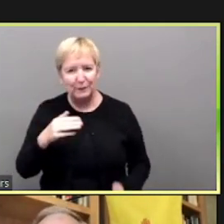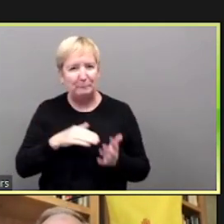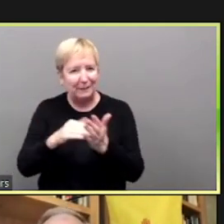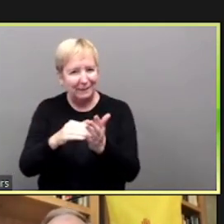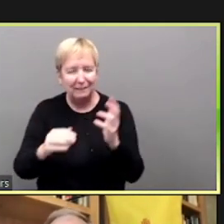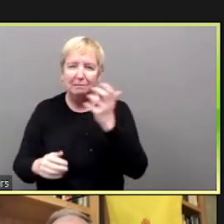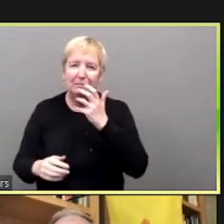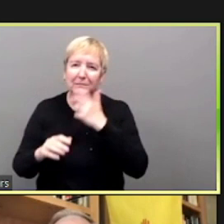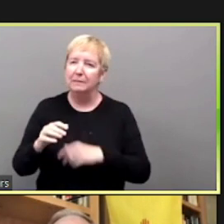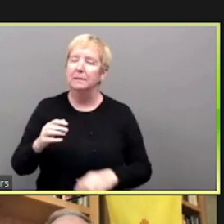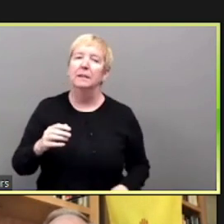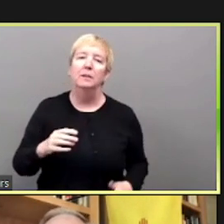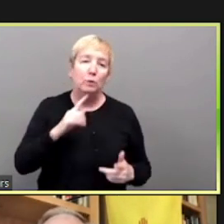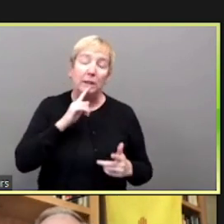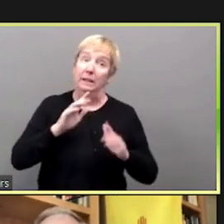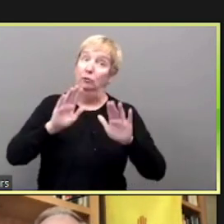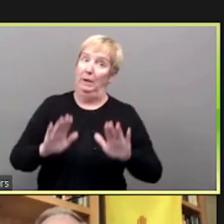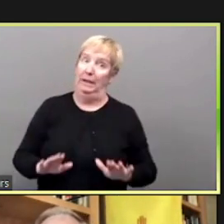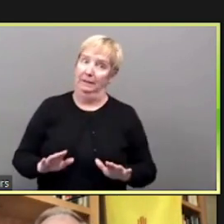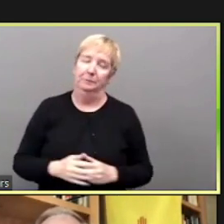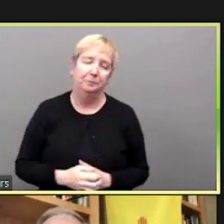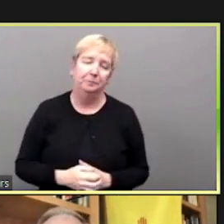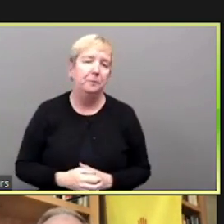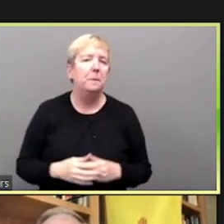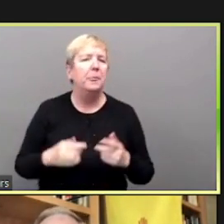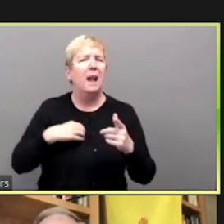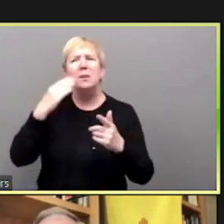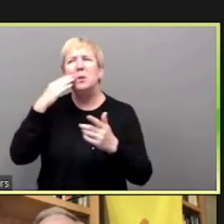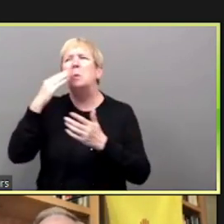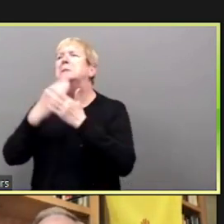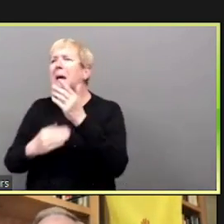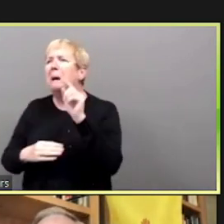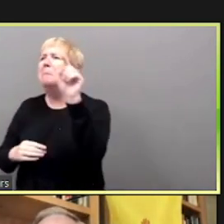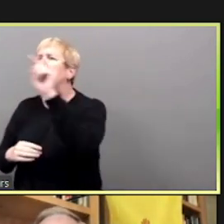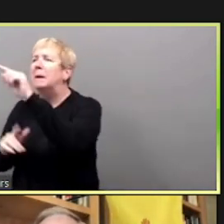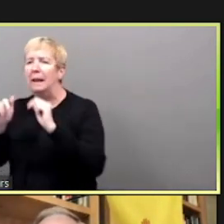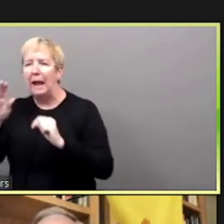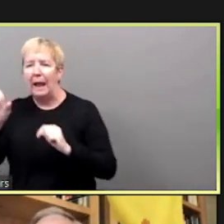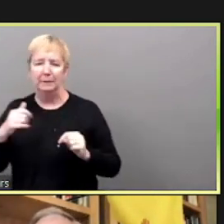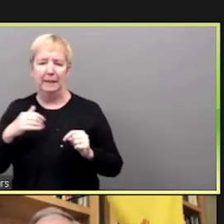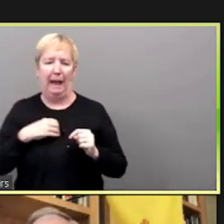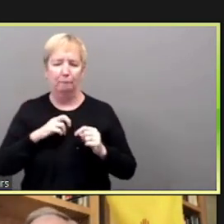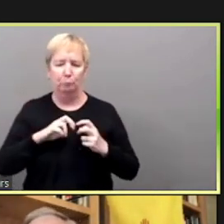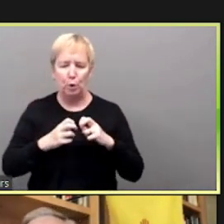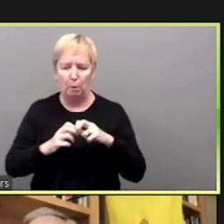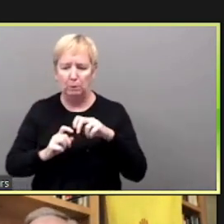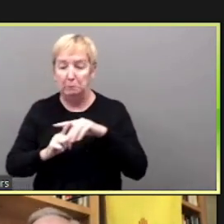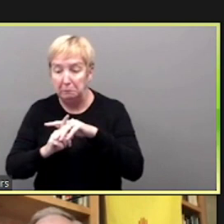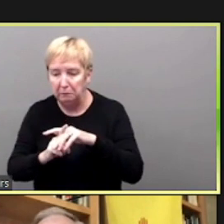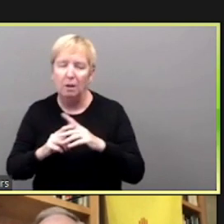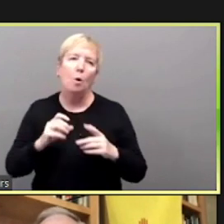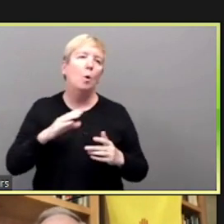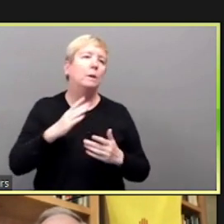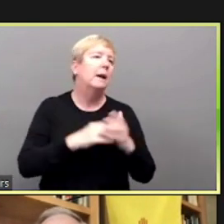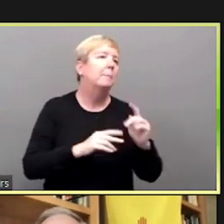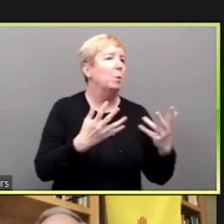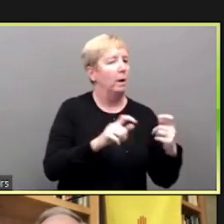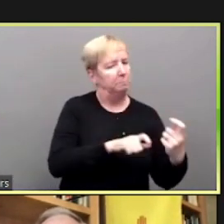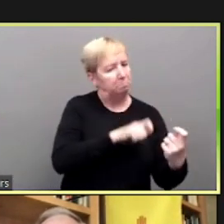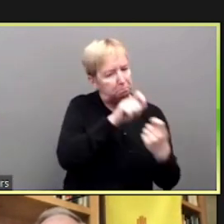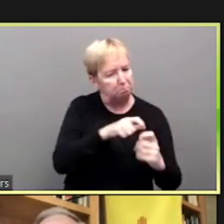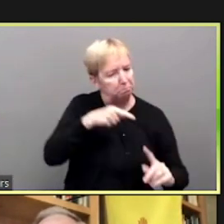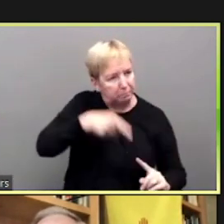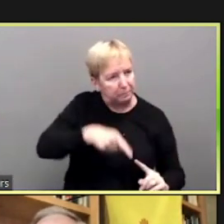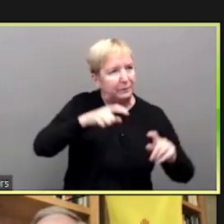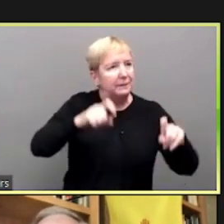progress there. I know sometimes people experience glitches or in special situations who want a certain kind of test availability.